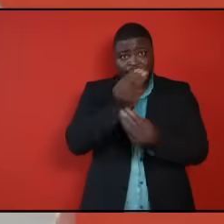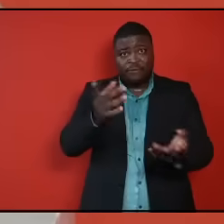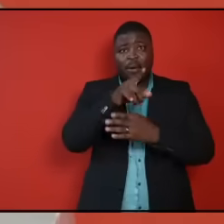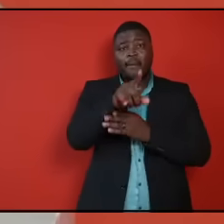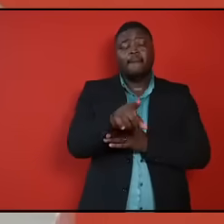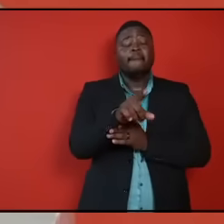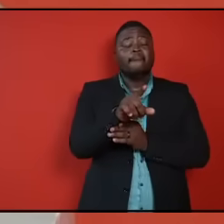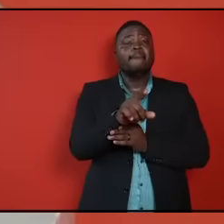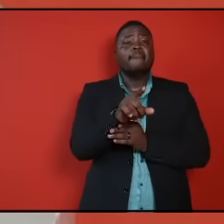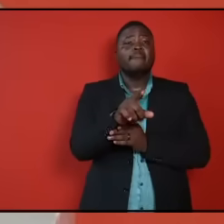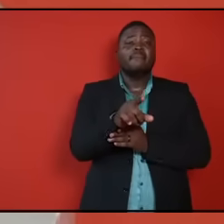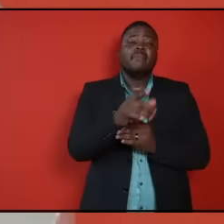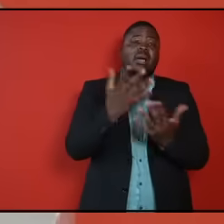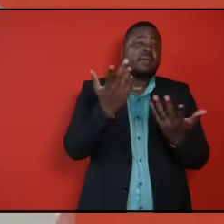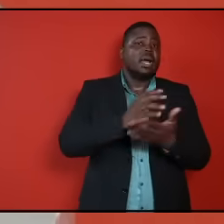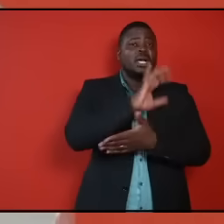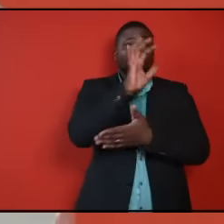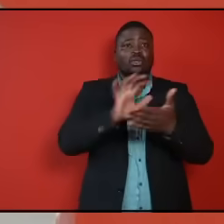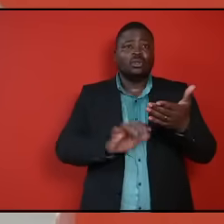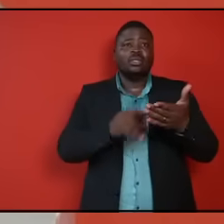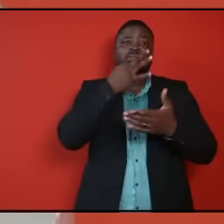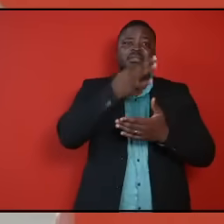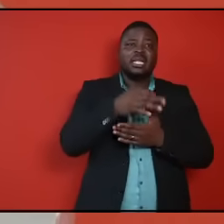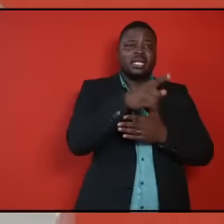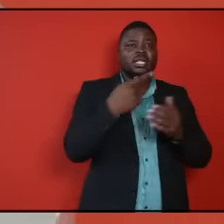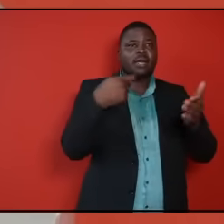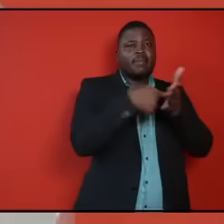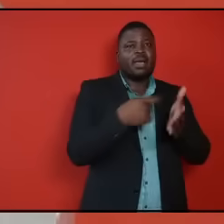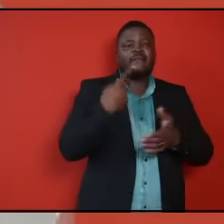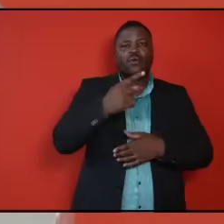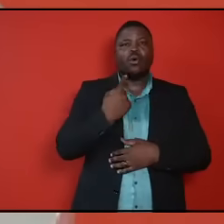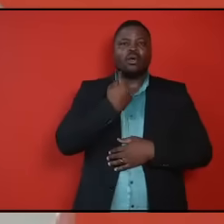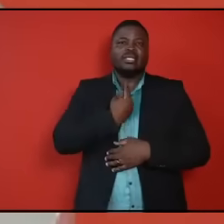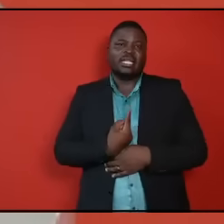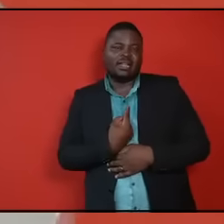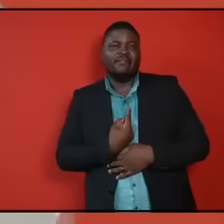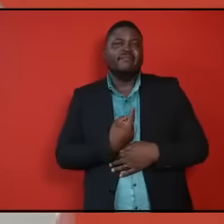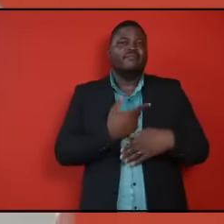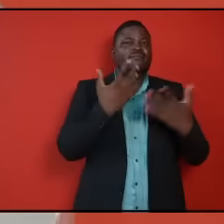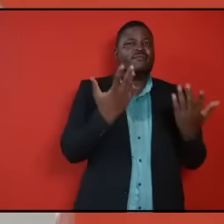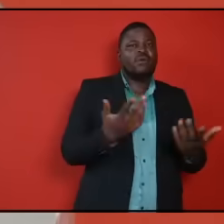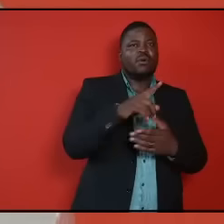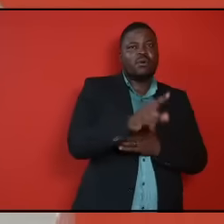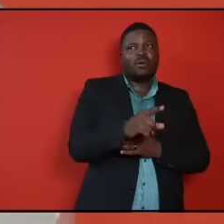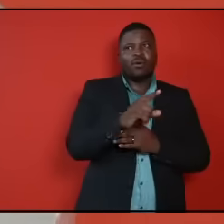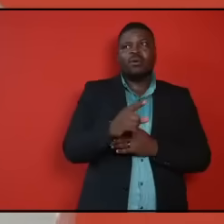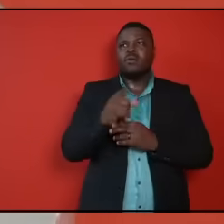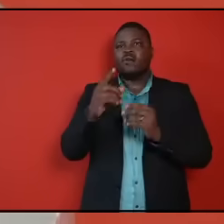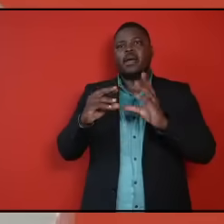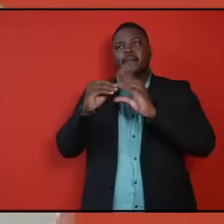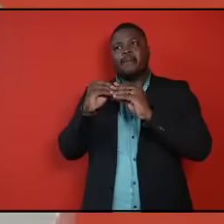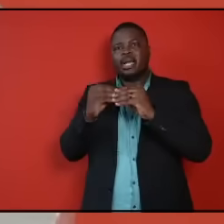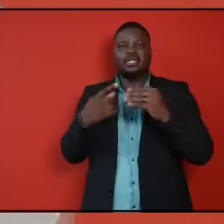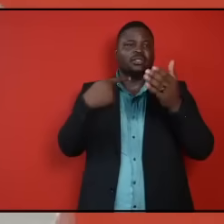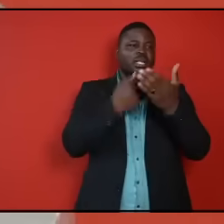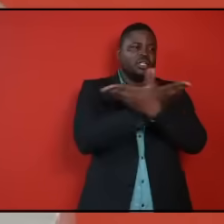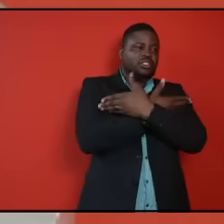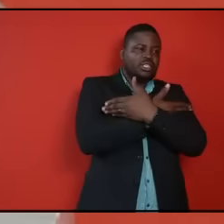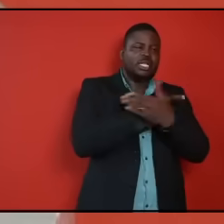that they are buying for themselves. They don't buy t-shirts for members. It's not true, that thing.